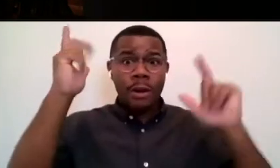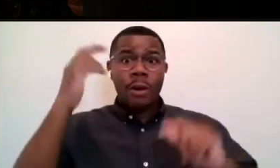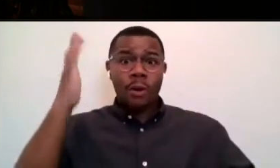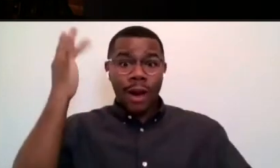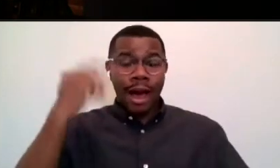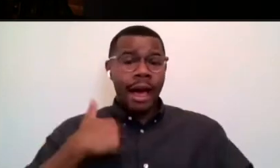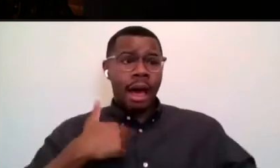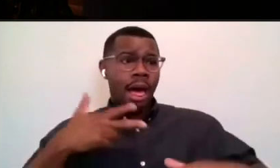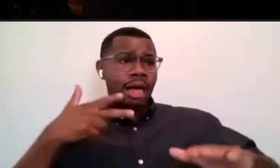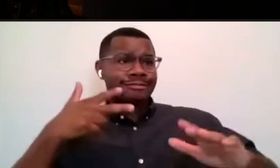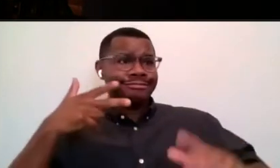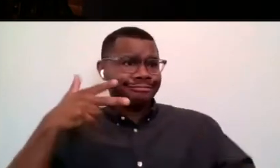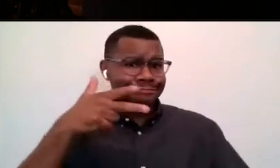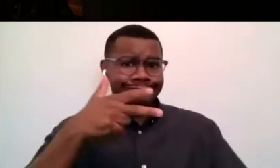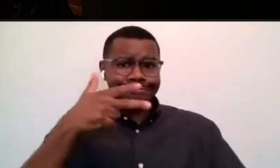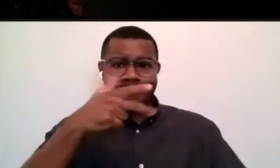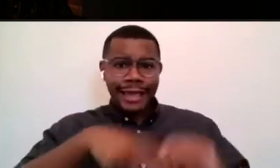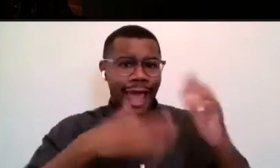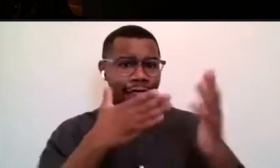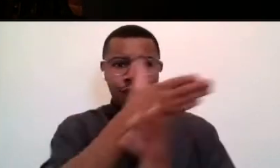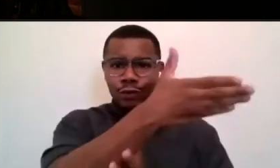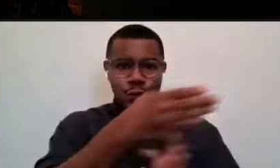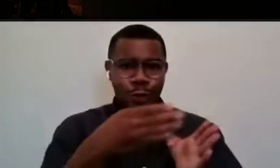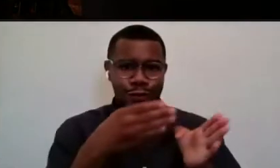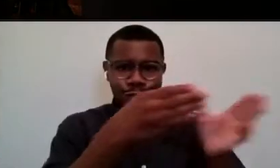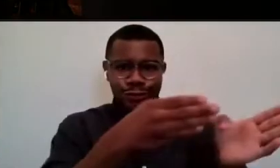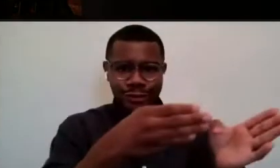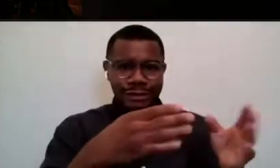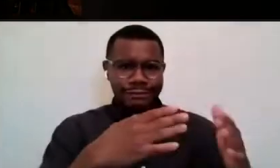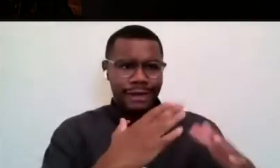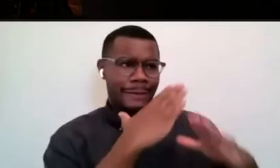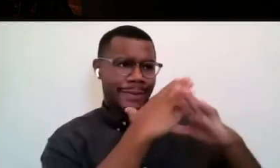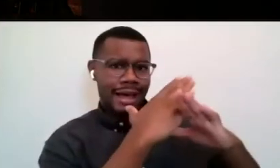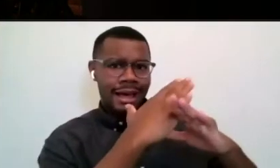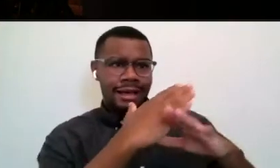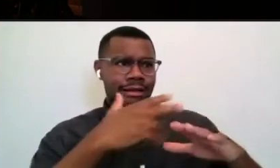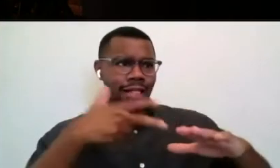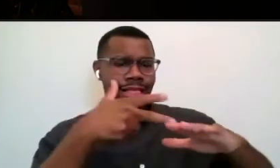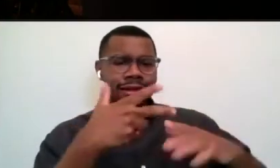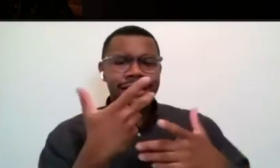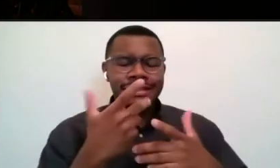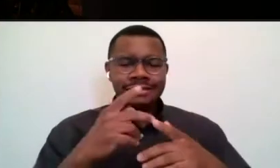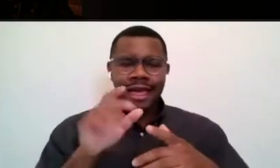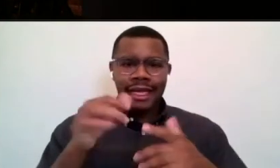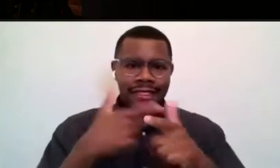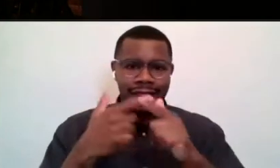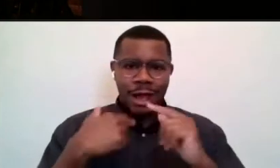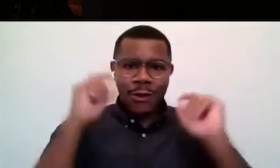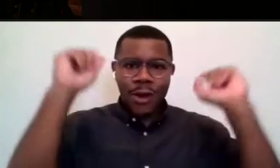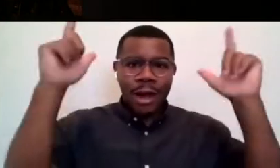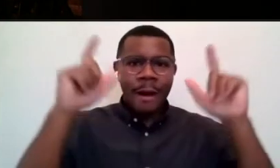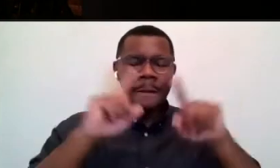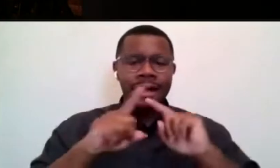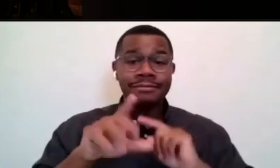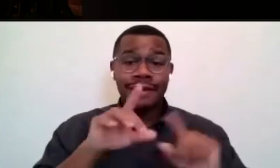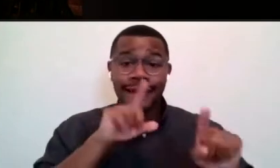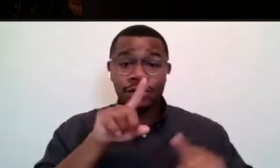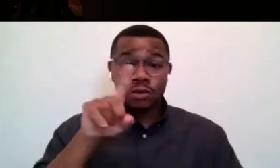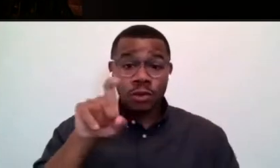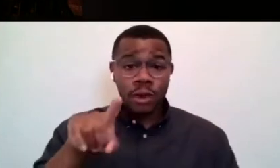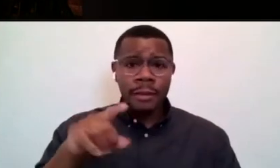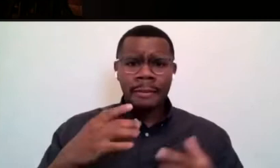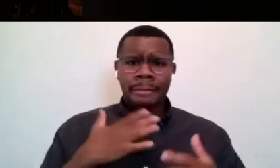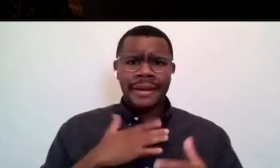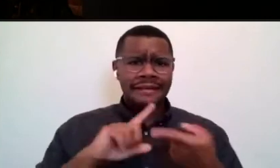this morning. But here I am. But back to your question, I'm just I have such lovely friends,